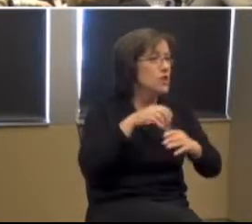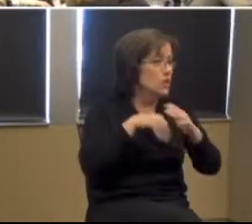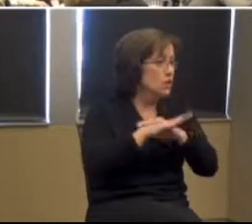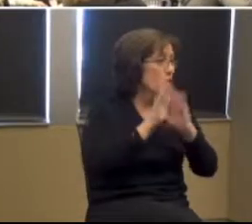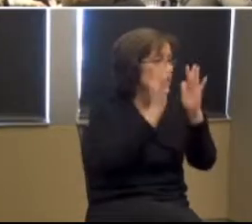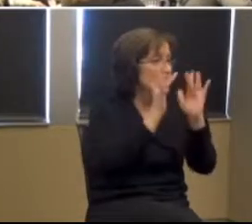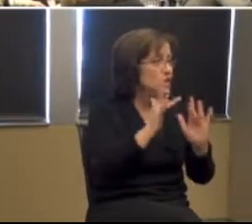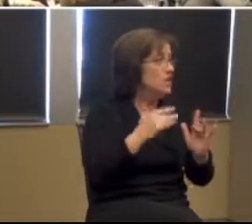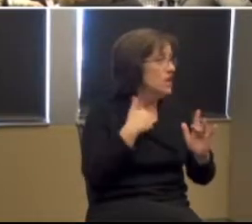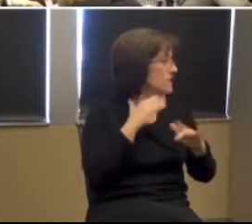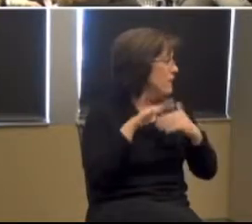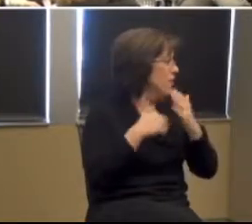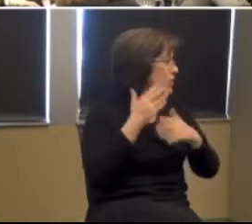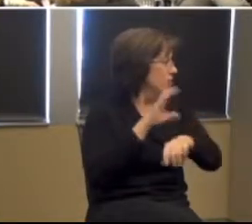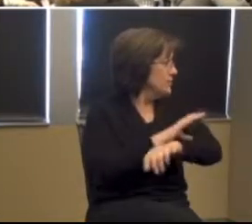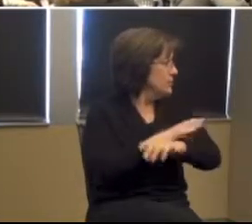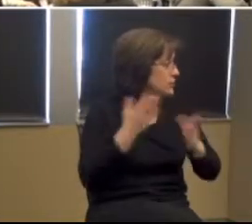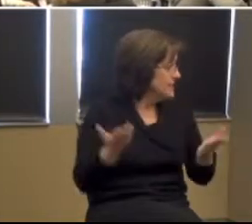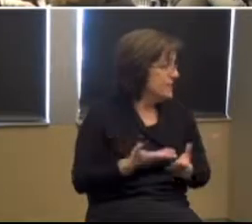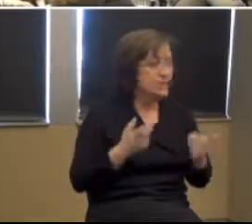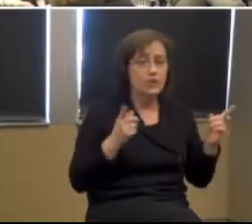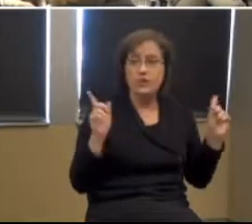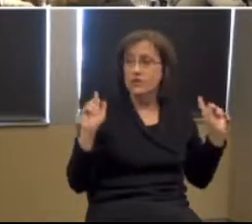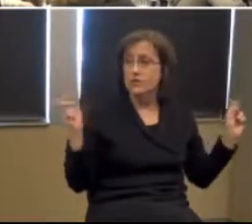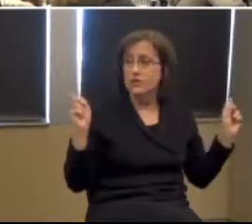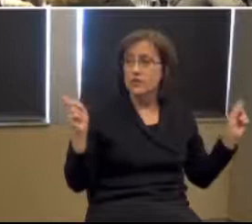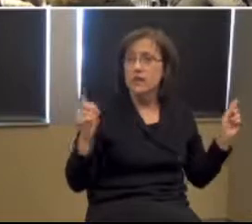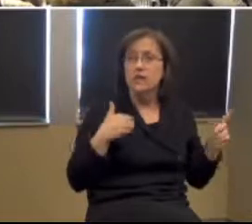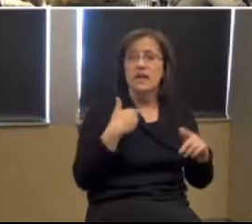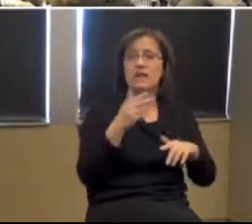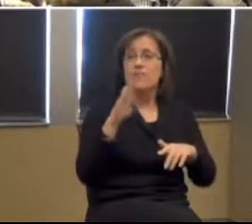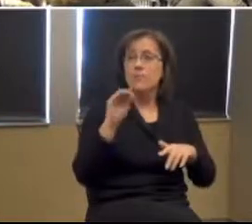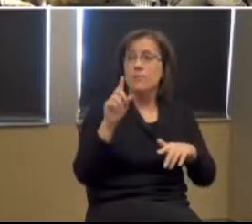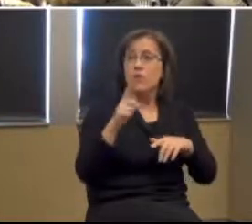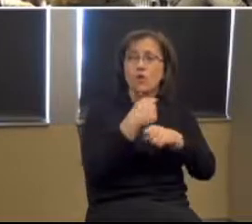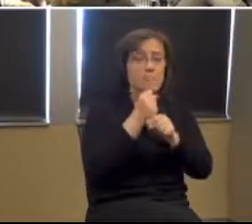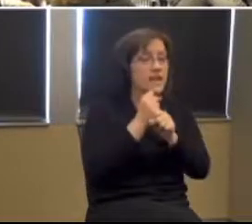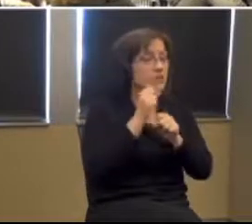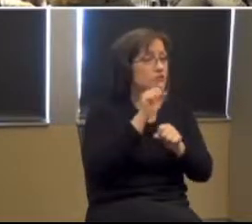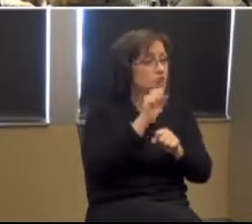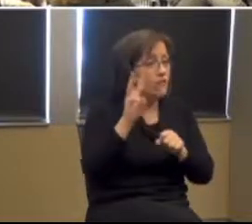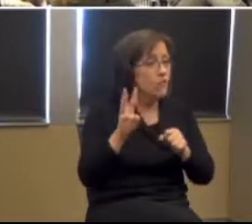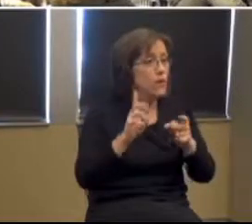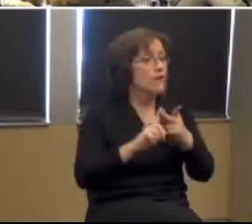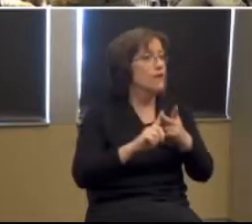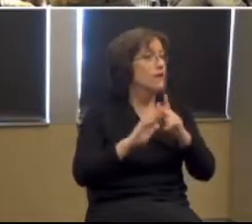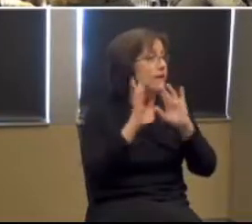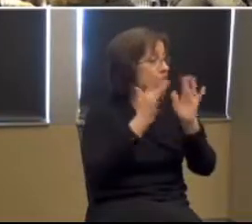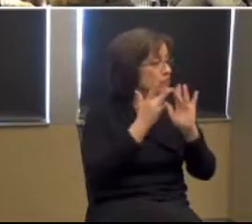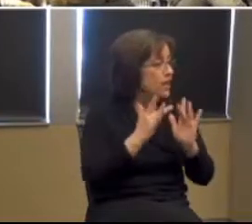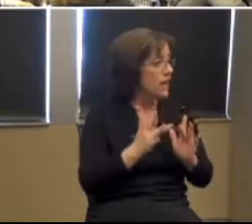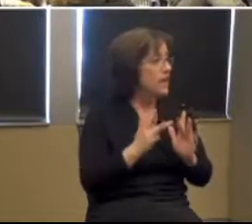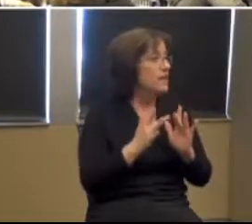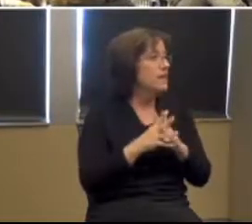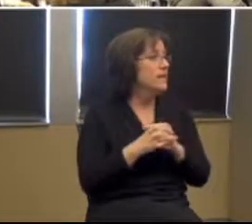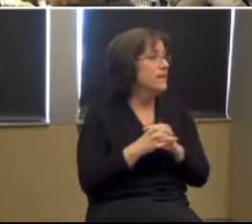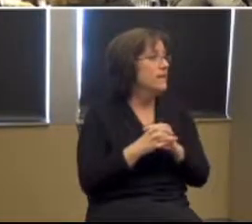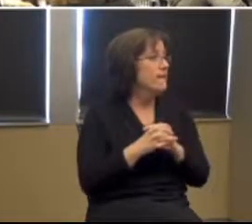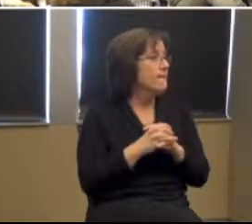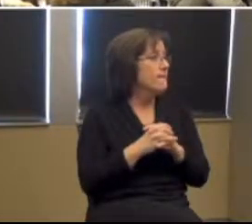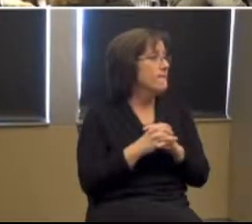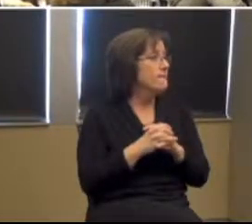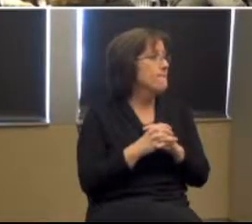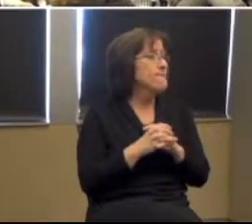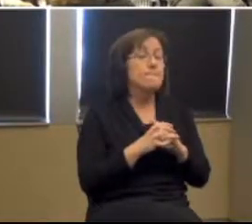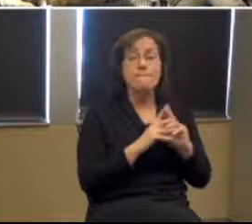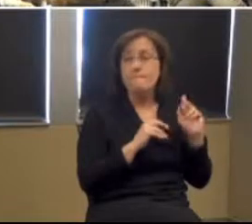up here. Like we said, we have board maker software, the internet. They are hooked up to printers, but there is